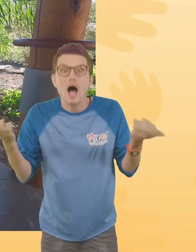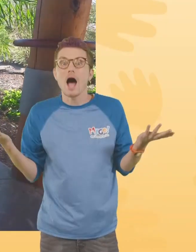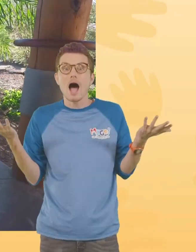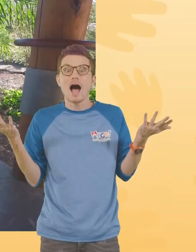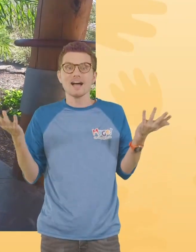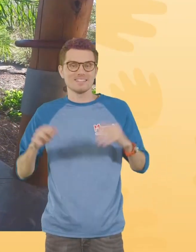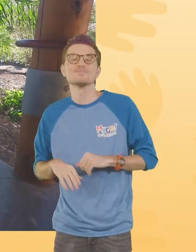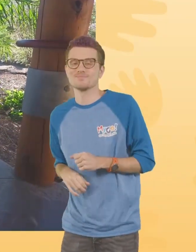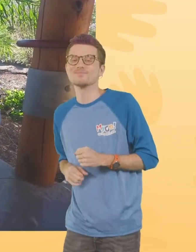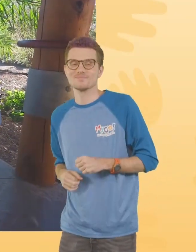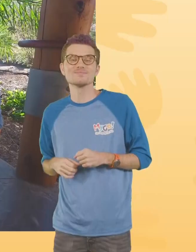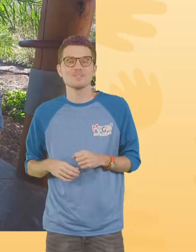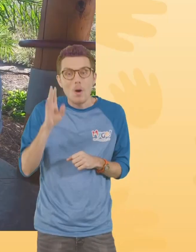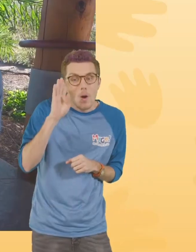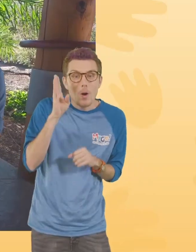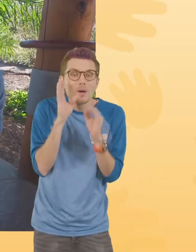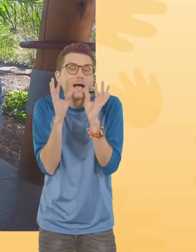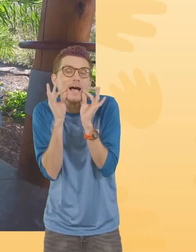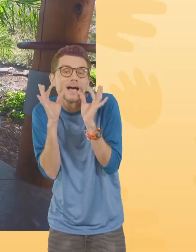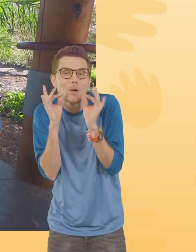tiger. Ooh, hello, kitty.